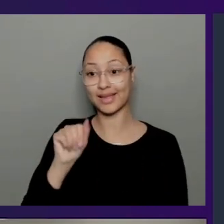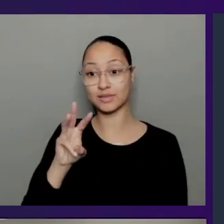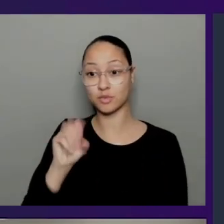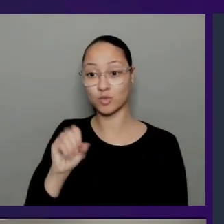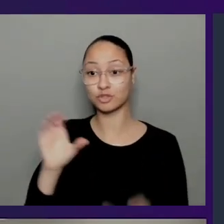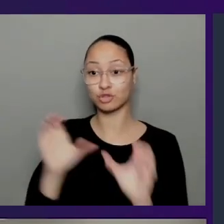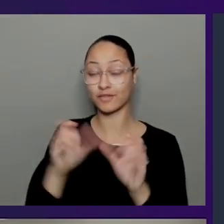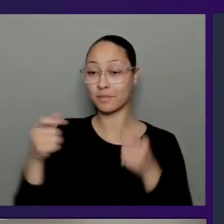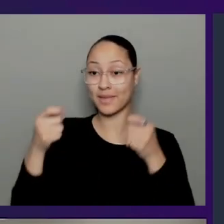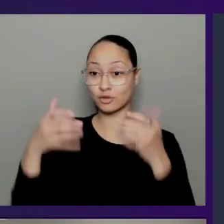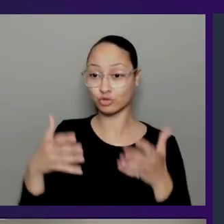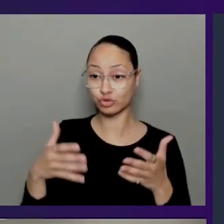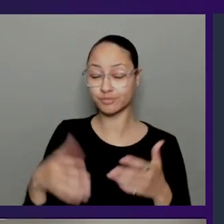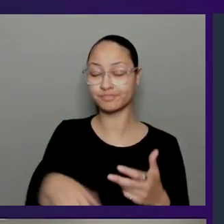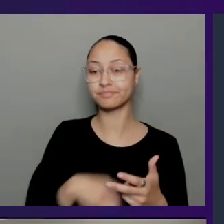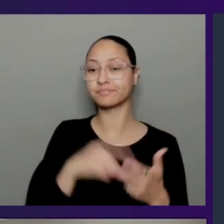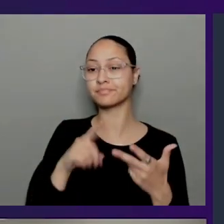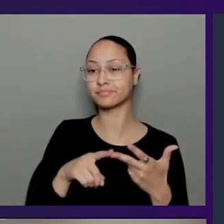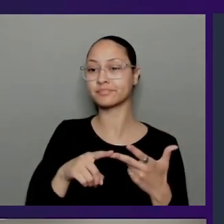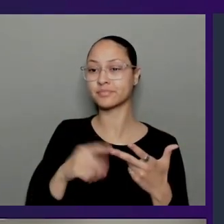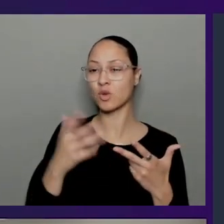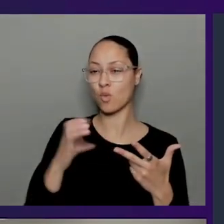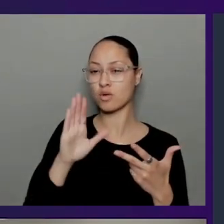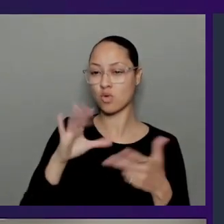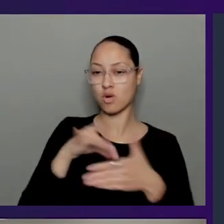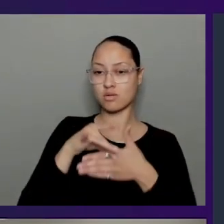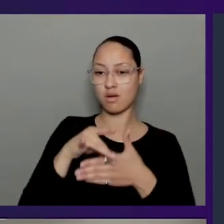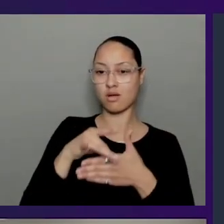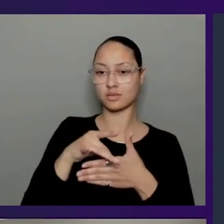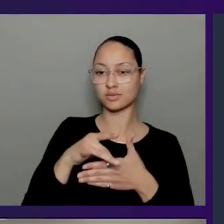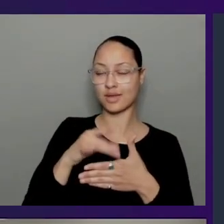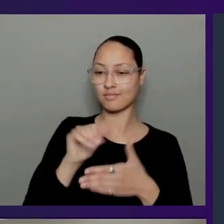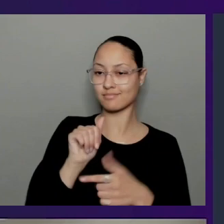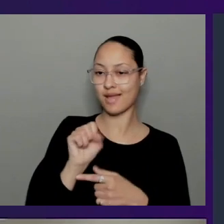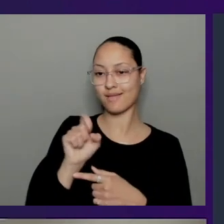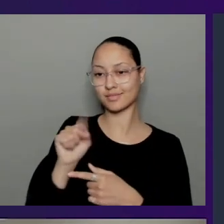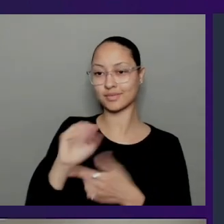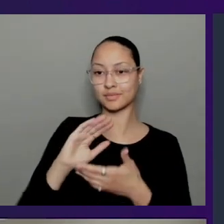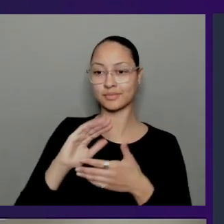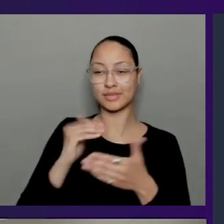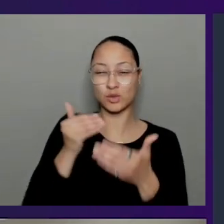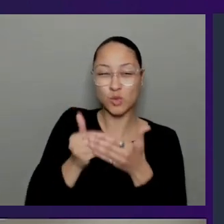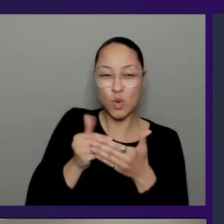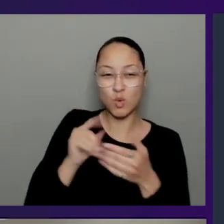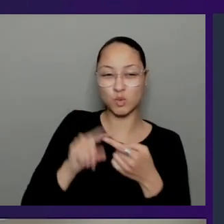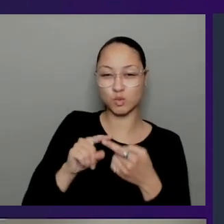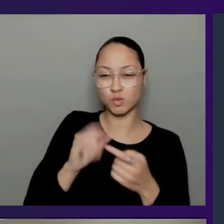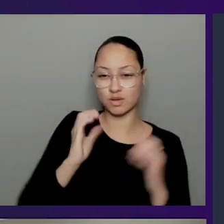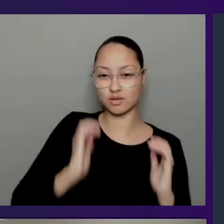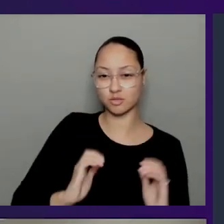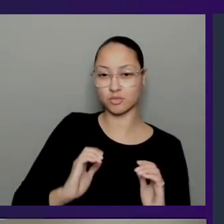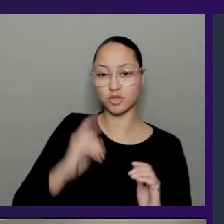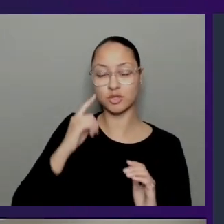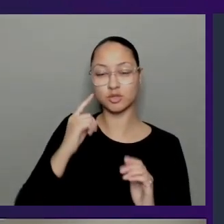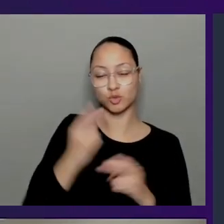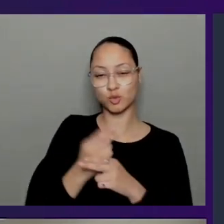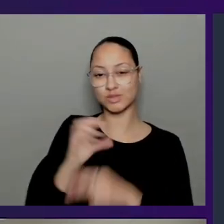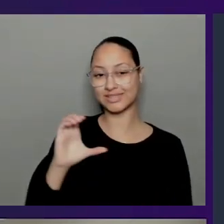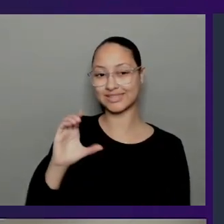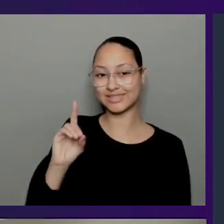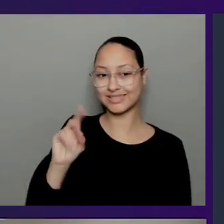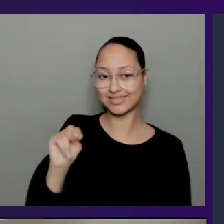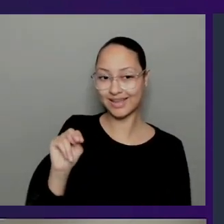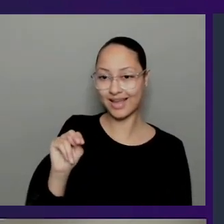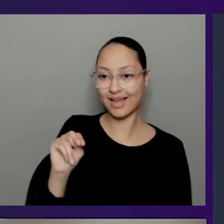want your content and your assets to be close to your customers, so you would use a CDN like Amazon CloudFront, which has over 200 points